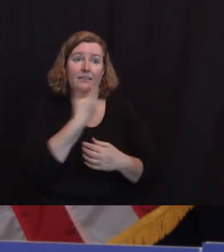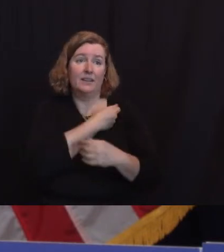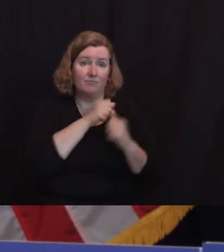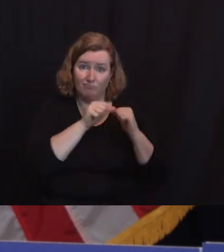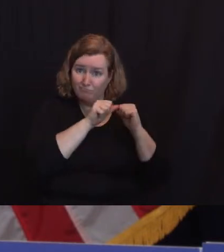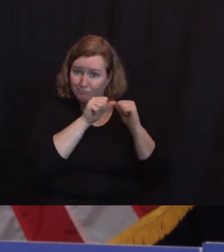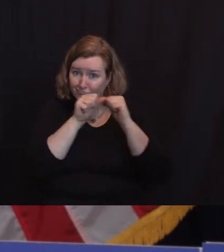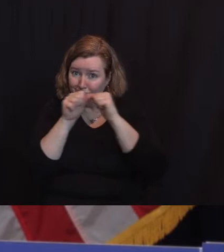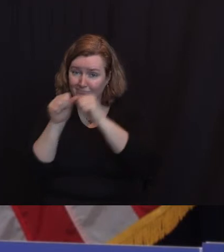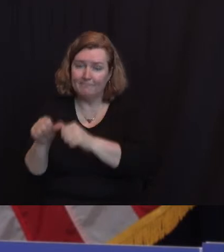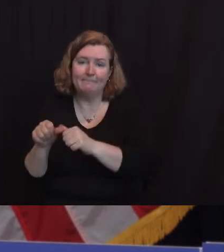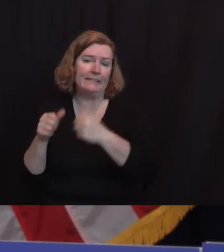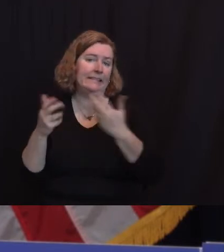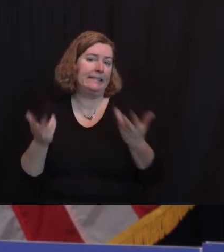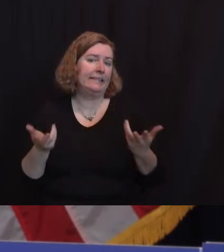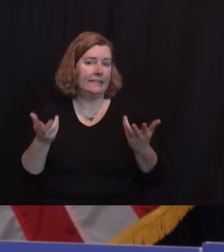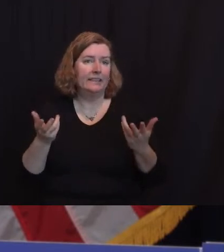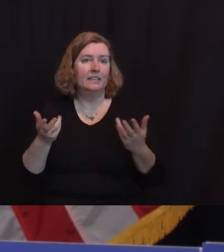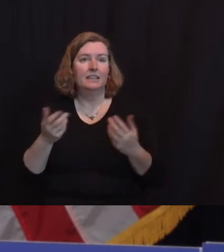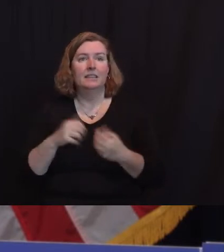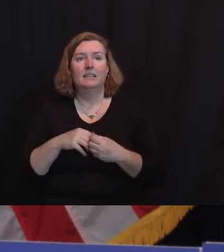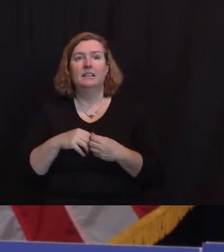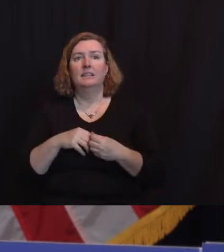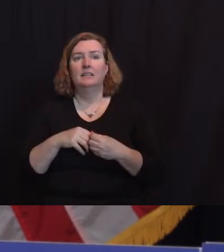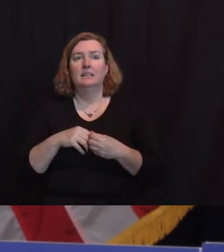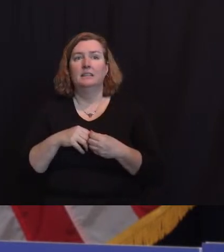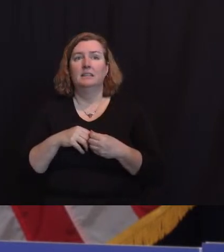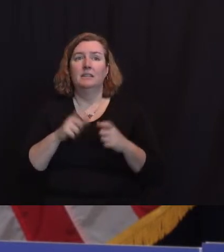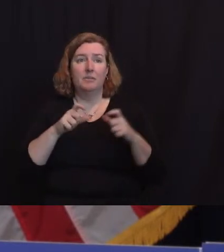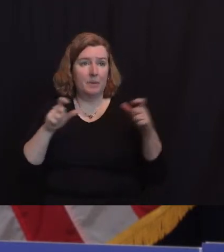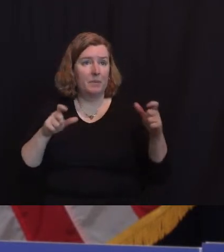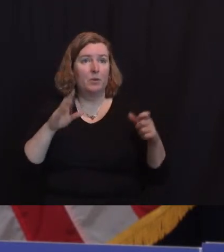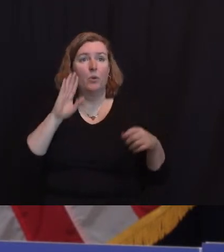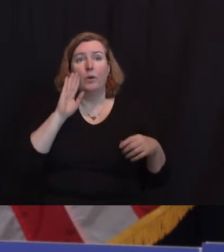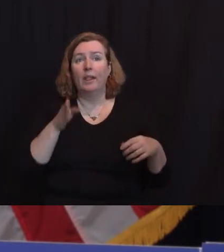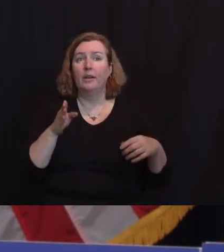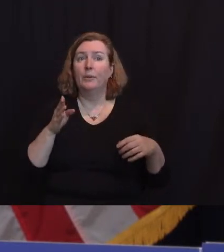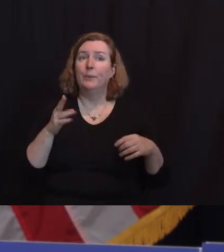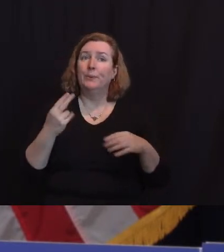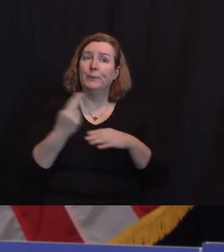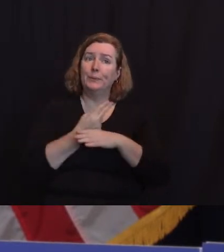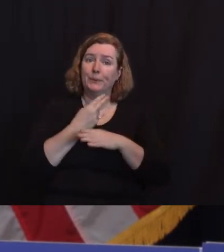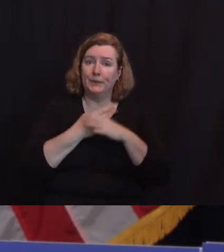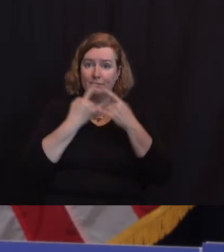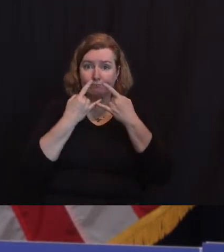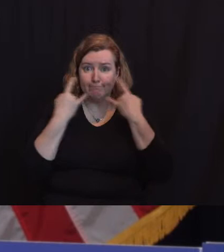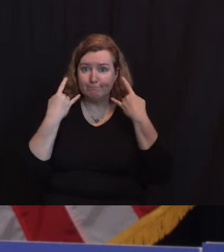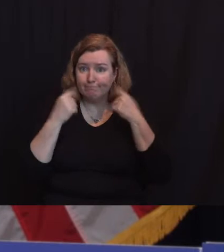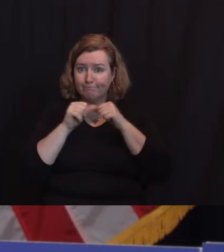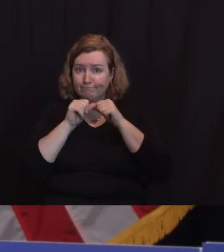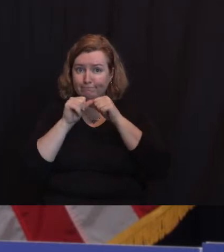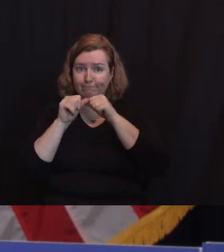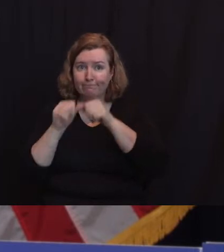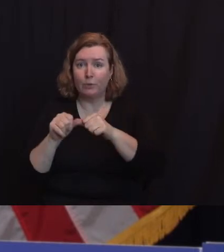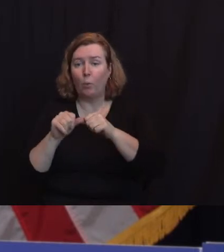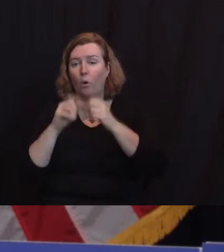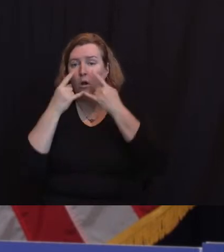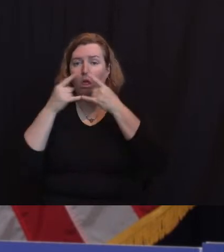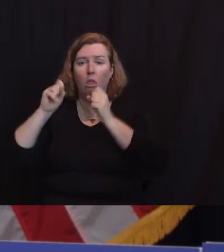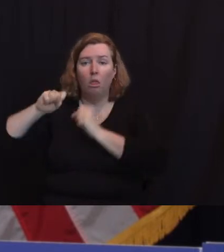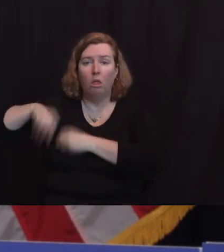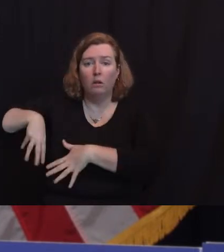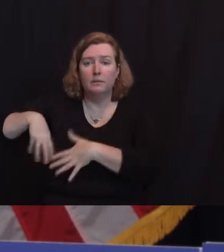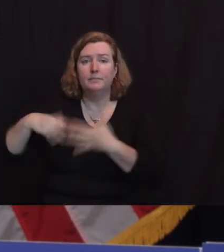ago, whether people are going to continue the mitigation strategies of masking and social distancing, even